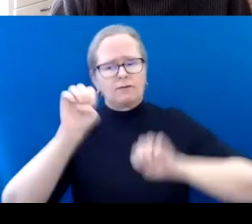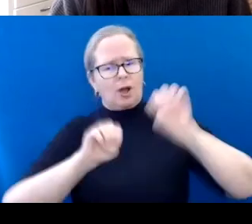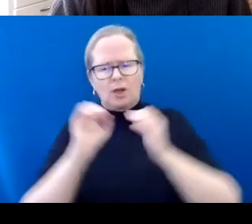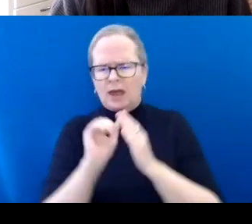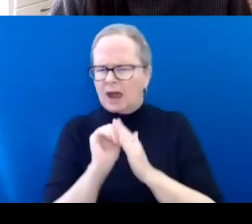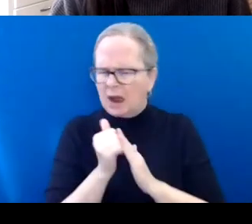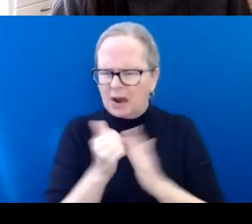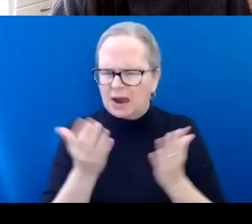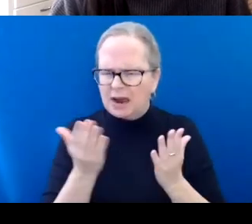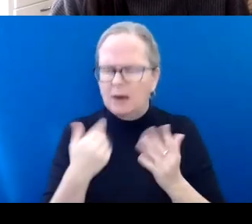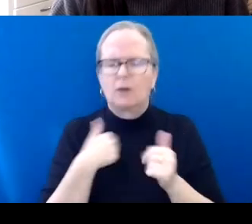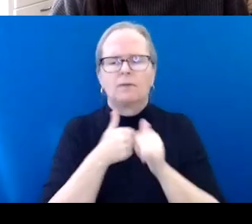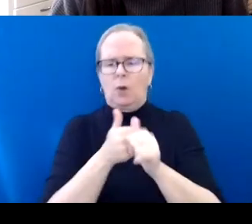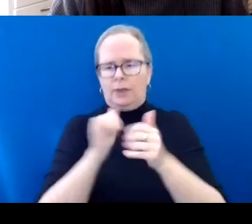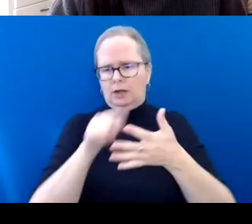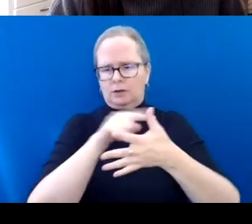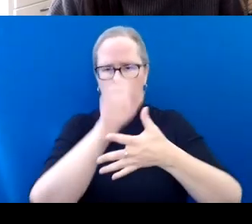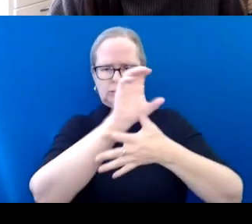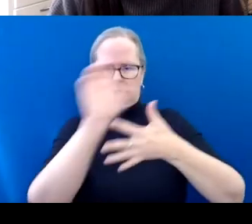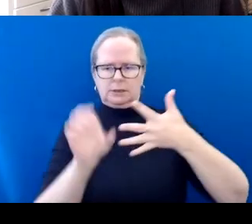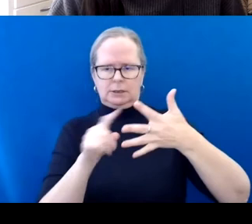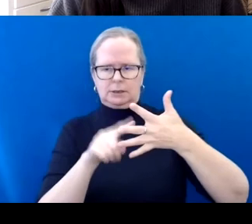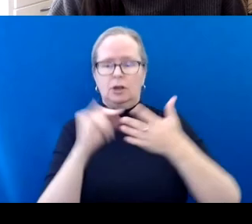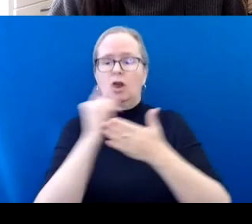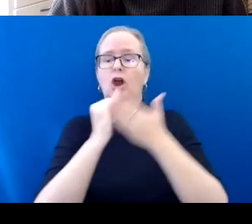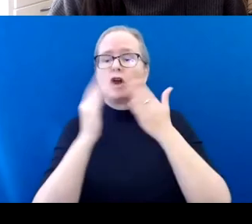artistic peers. Applications to the criteria.